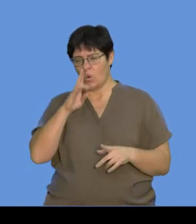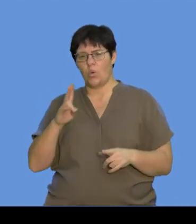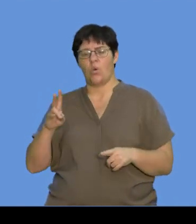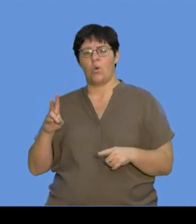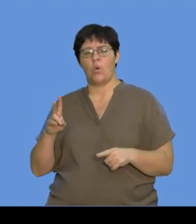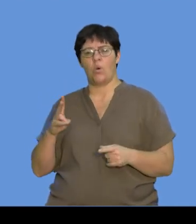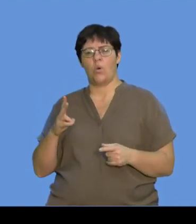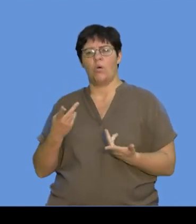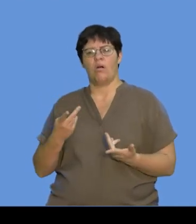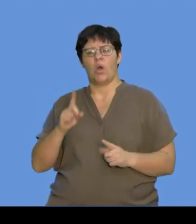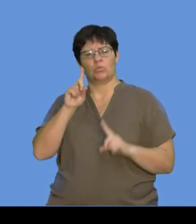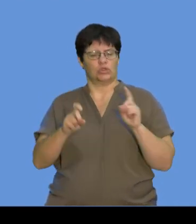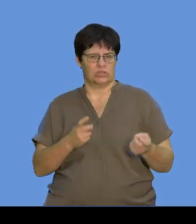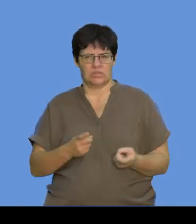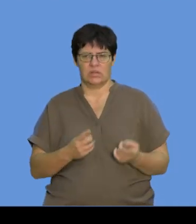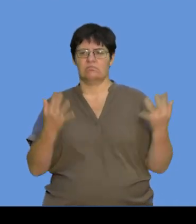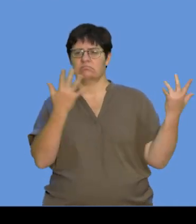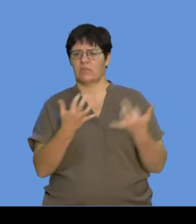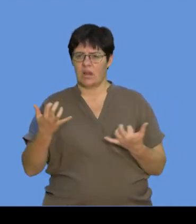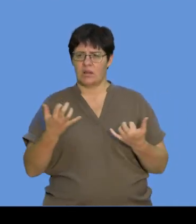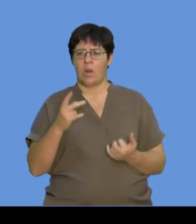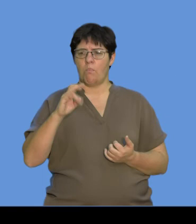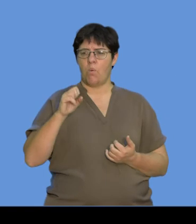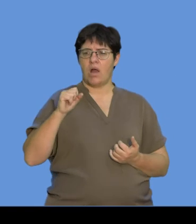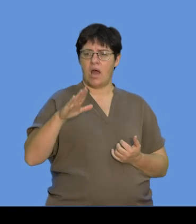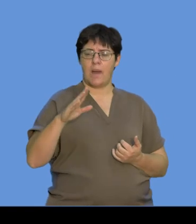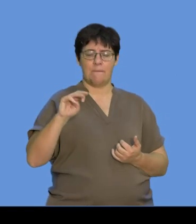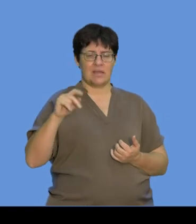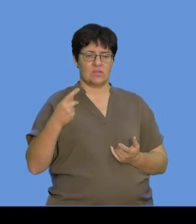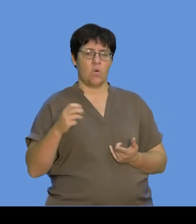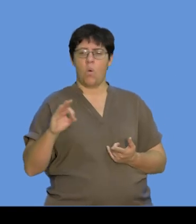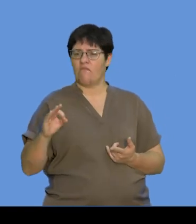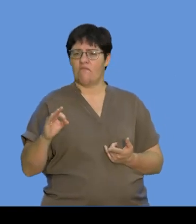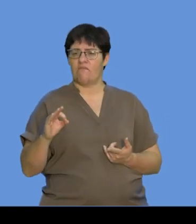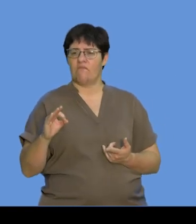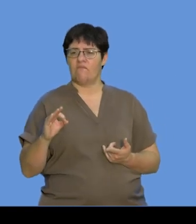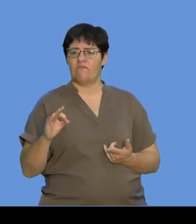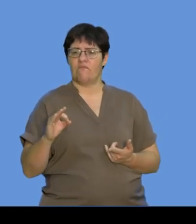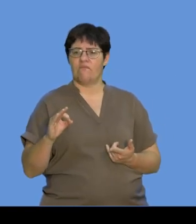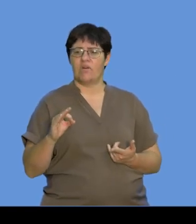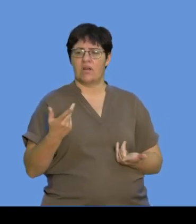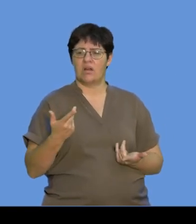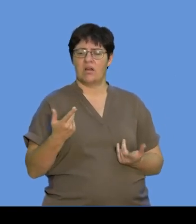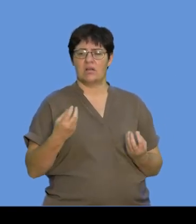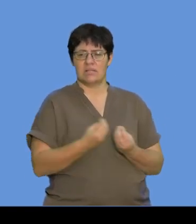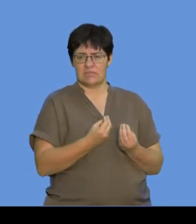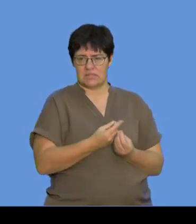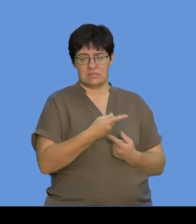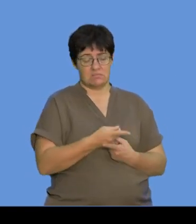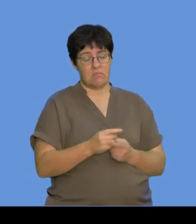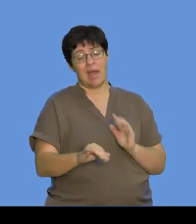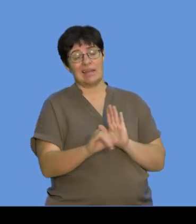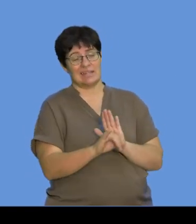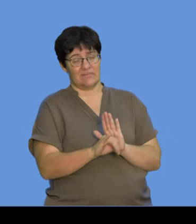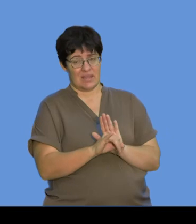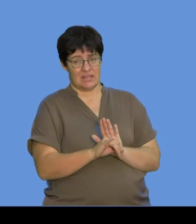How do we calculate the molar mass of a substance? How do we know? First of all, we need to identify the fact that in the